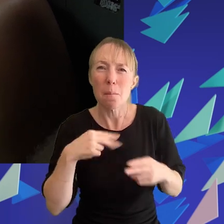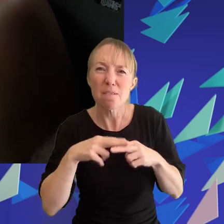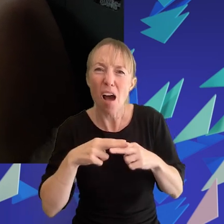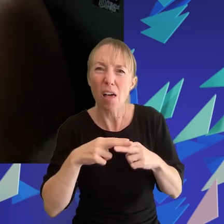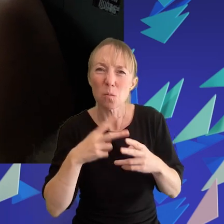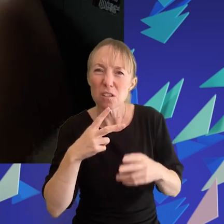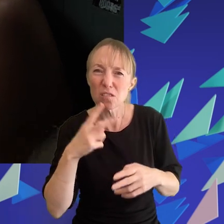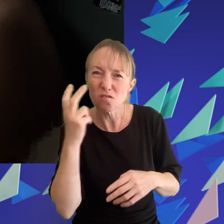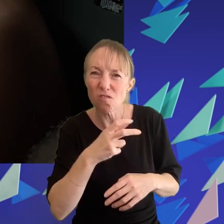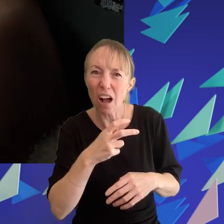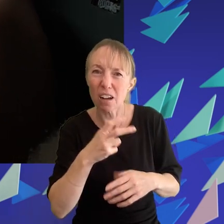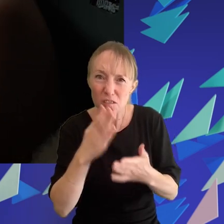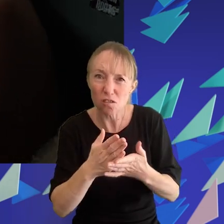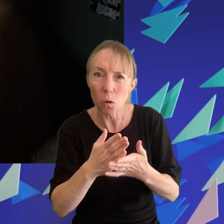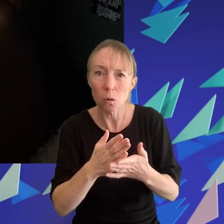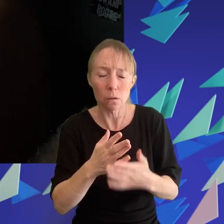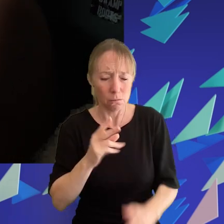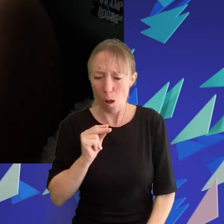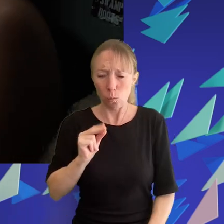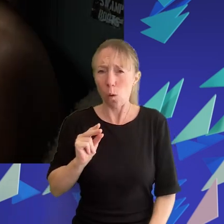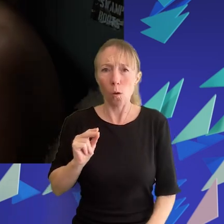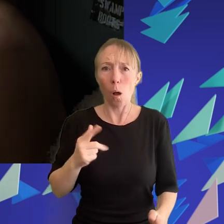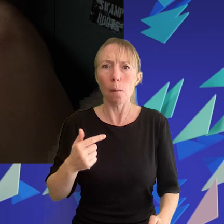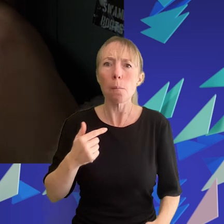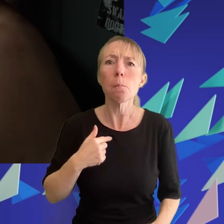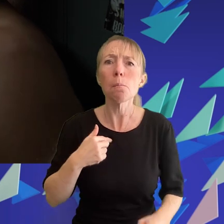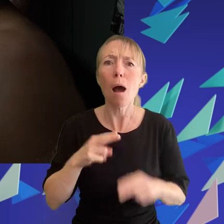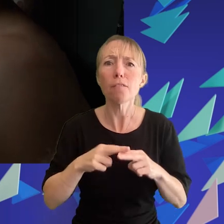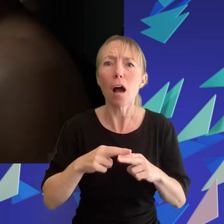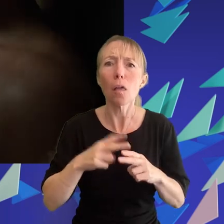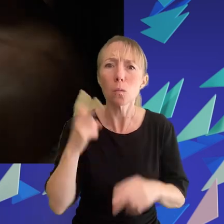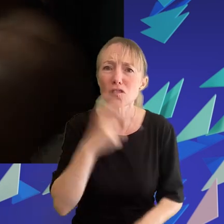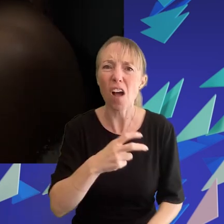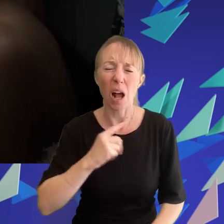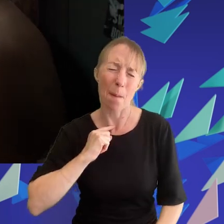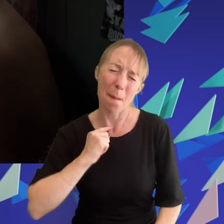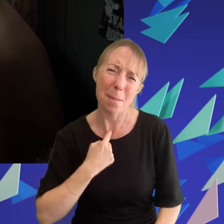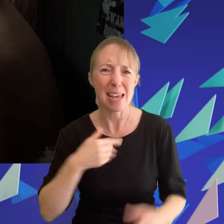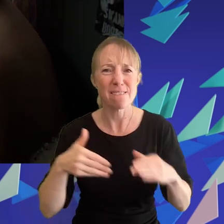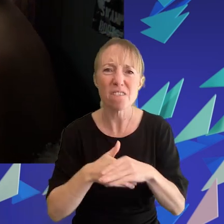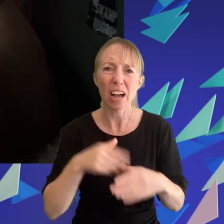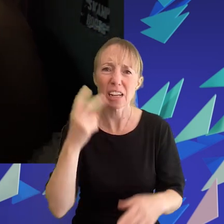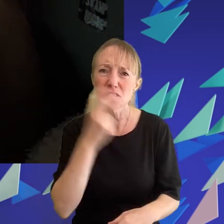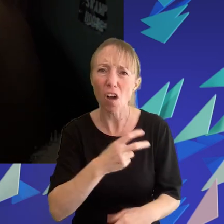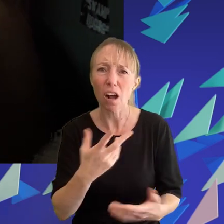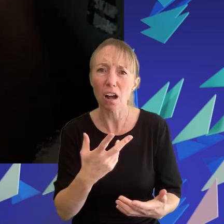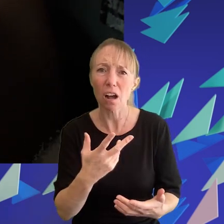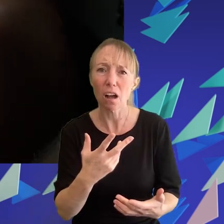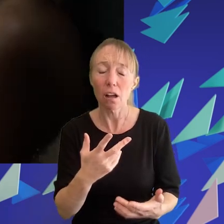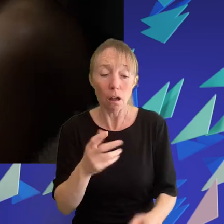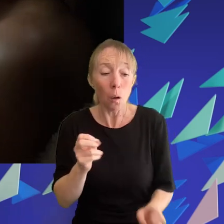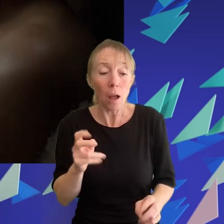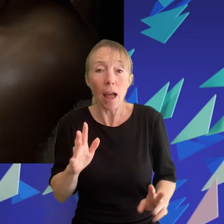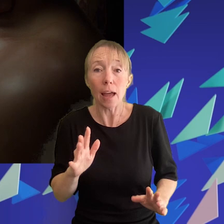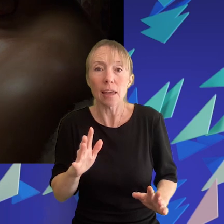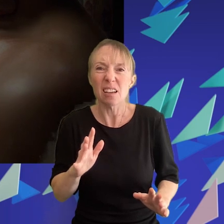like Carver. Is that true, Mac? Is that true? No. Because my father was. My father was a mean fucking drunk. You understand? Okay.